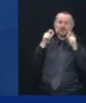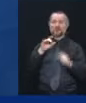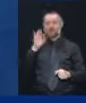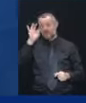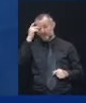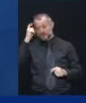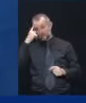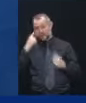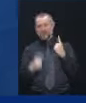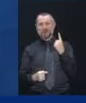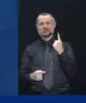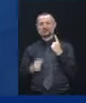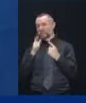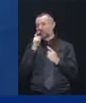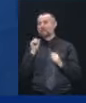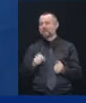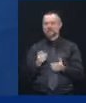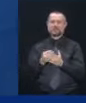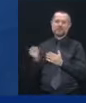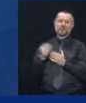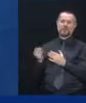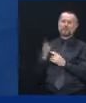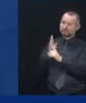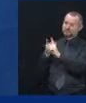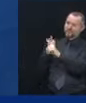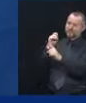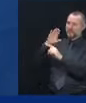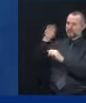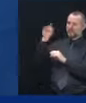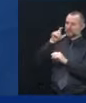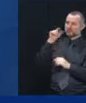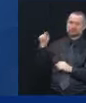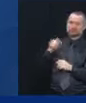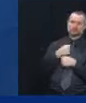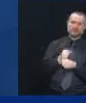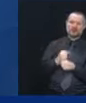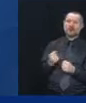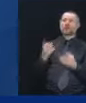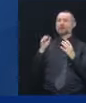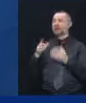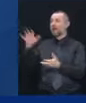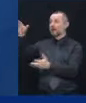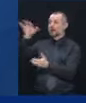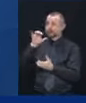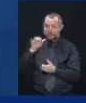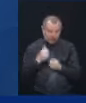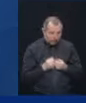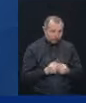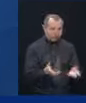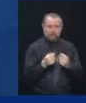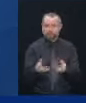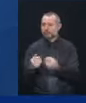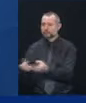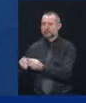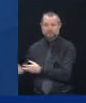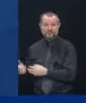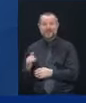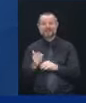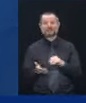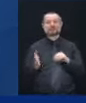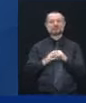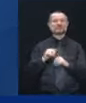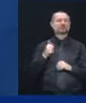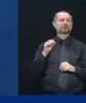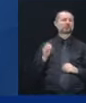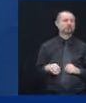companies. So really, they control the spigot on the supply. They've increased it over 10% already in